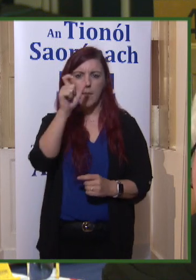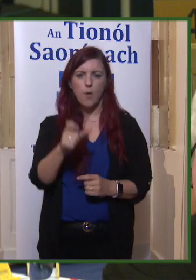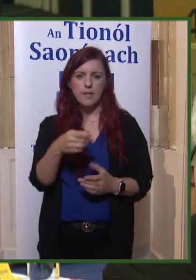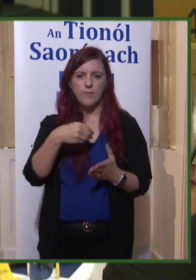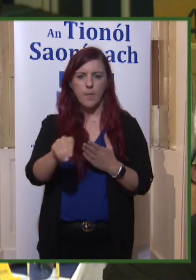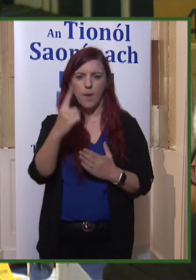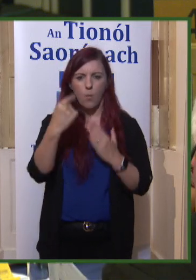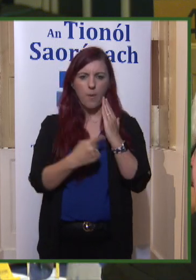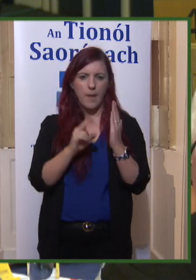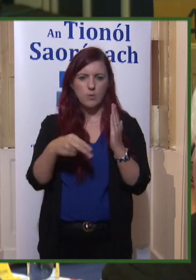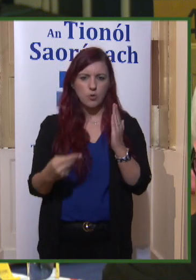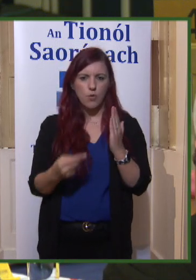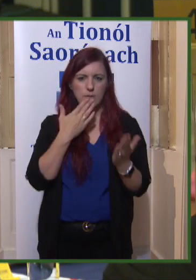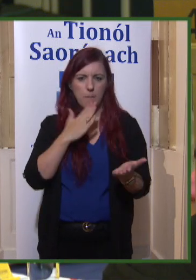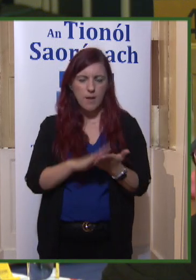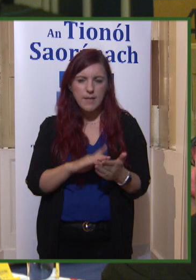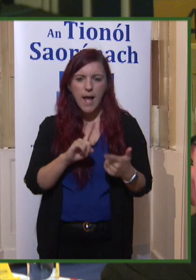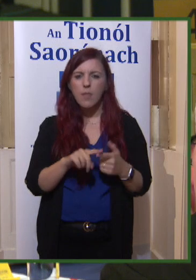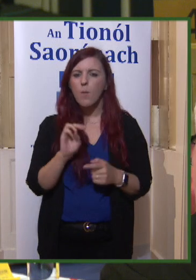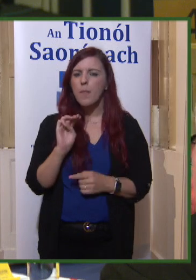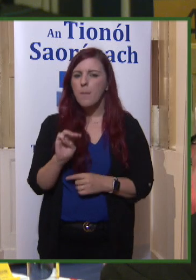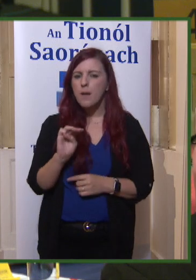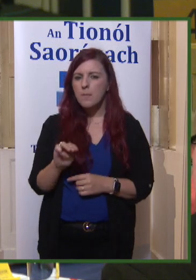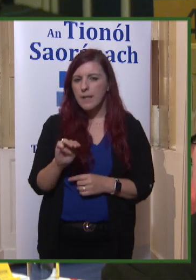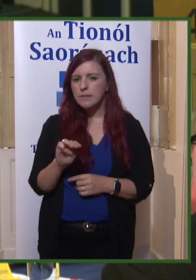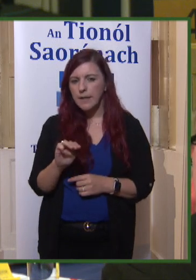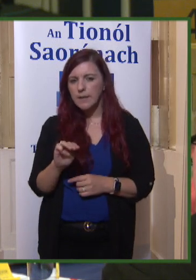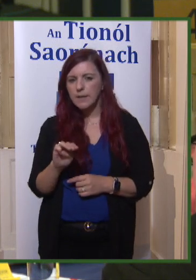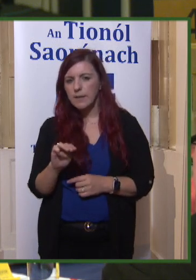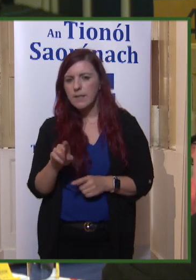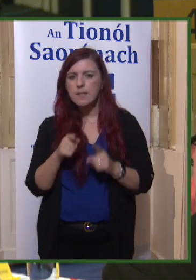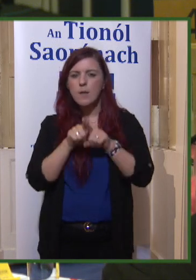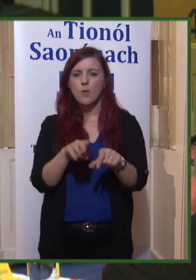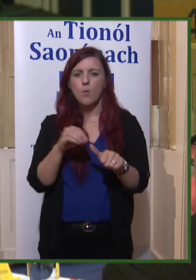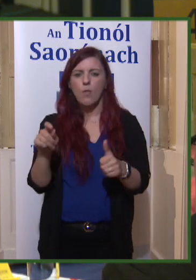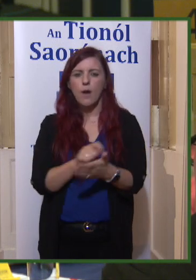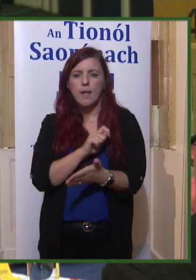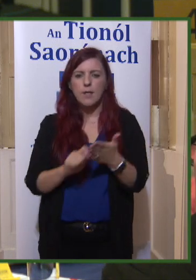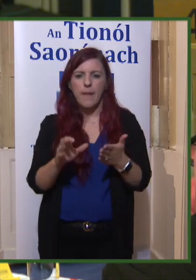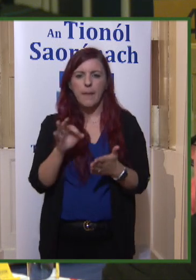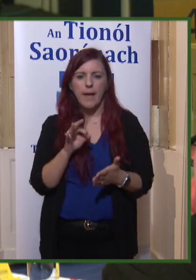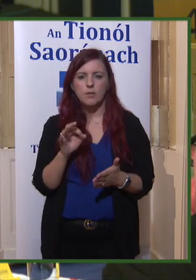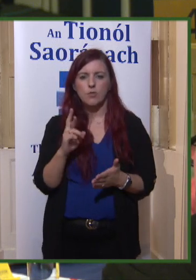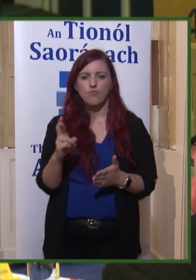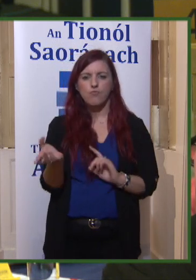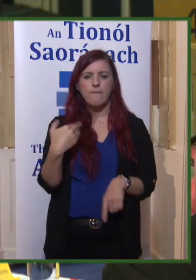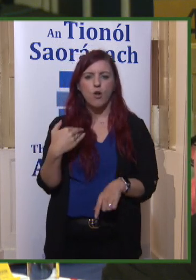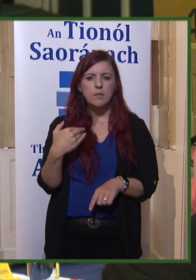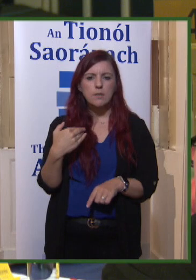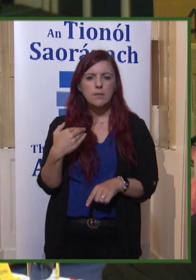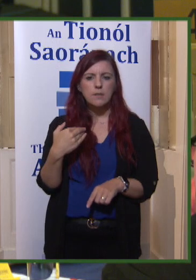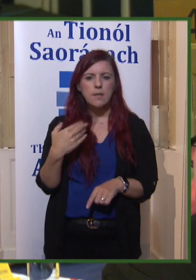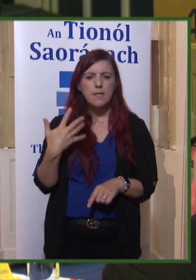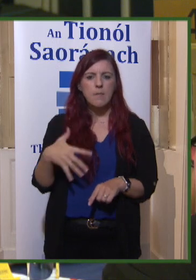And with a possibility then, to be fair, that they, similar to other elections, that they get a refund, they get their